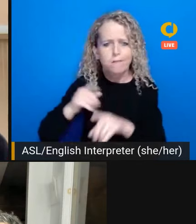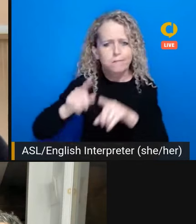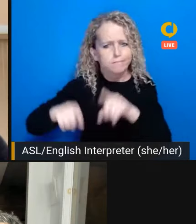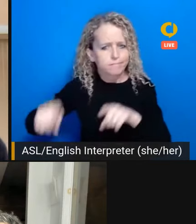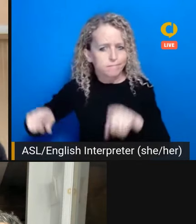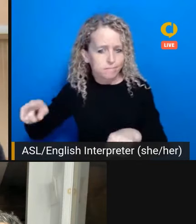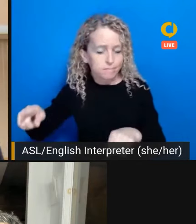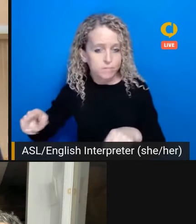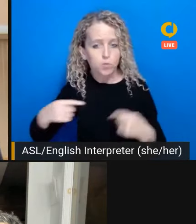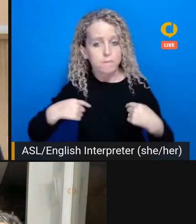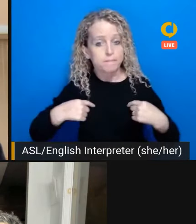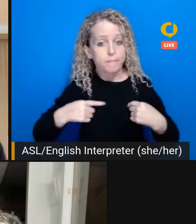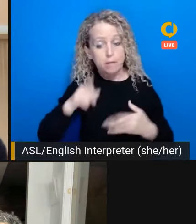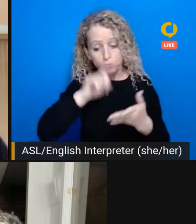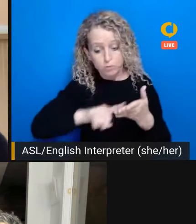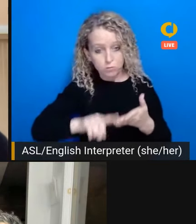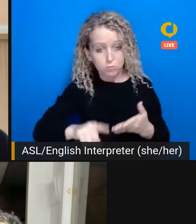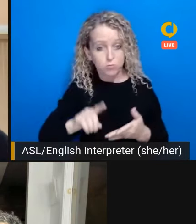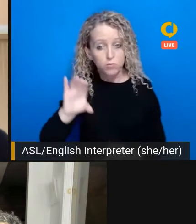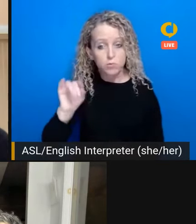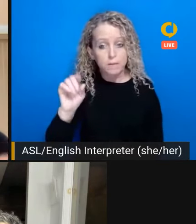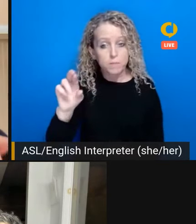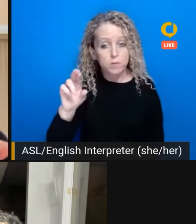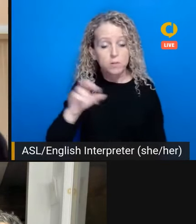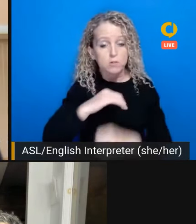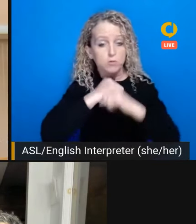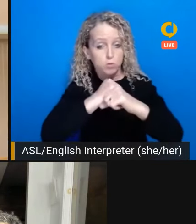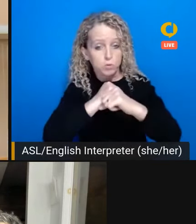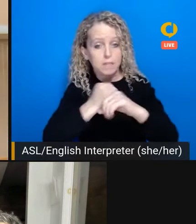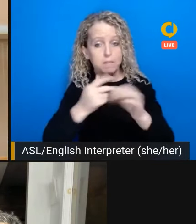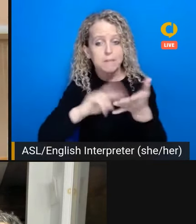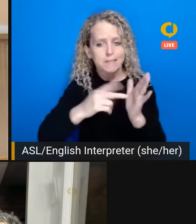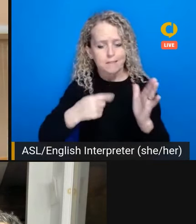cybersecurity, I need to define what intelligence